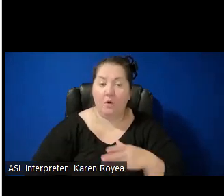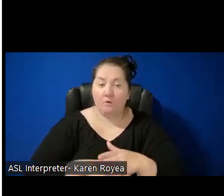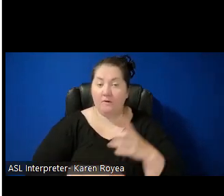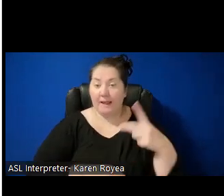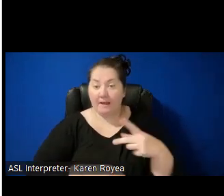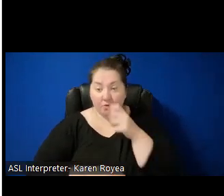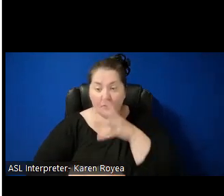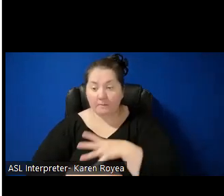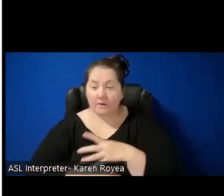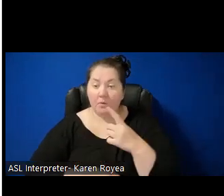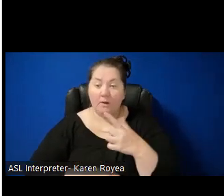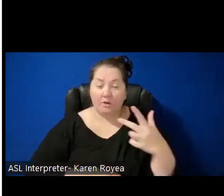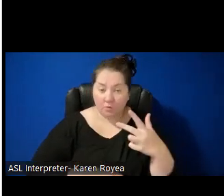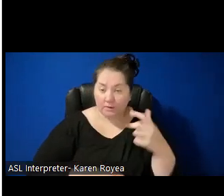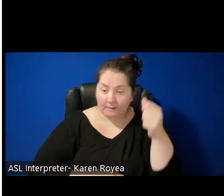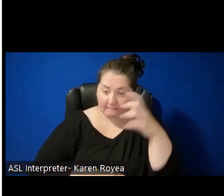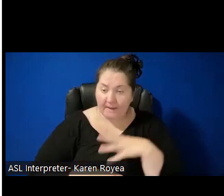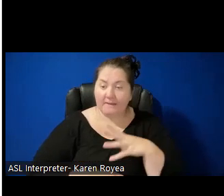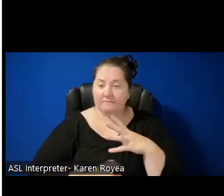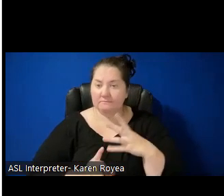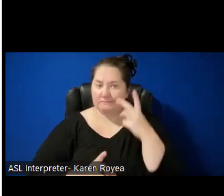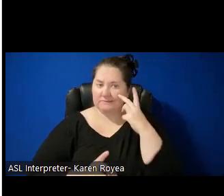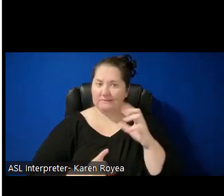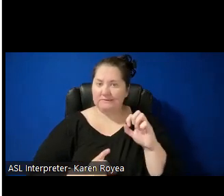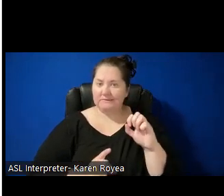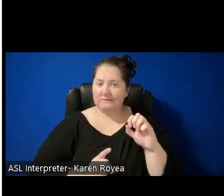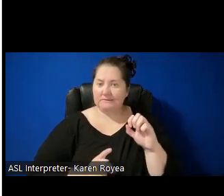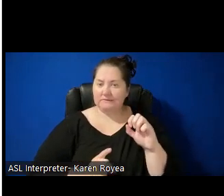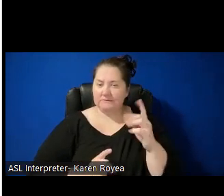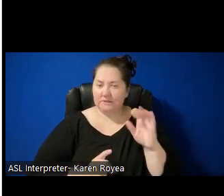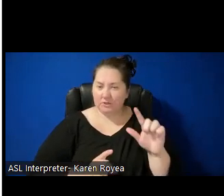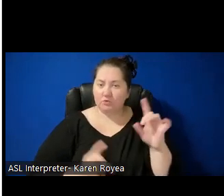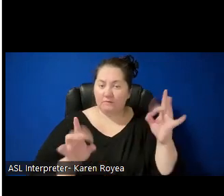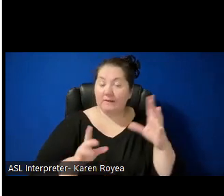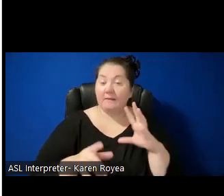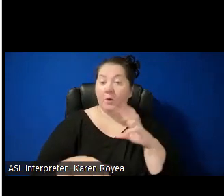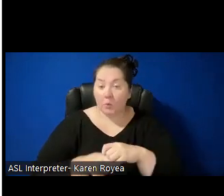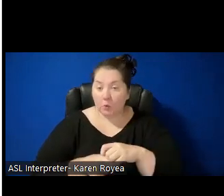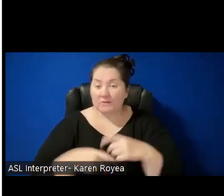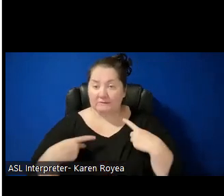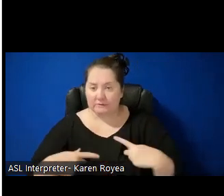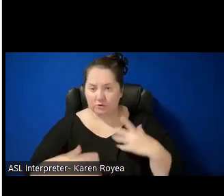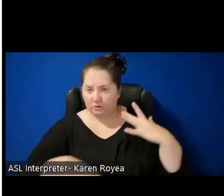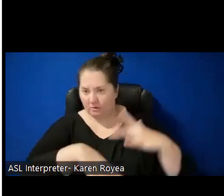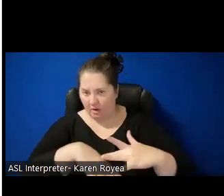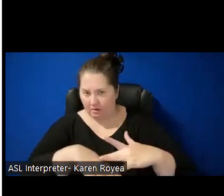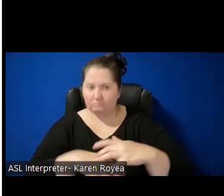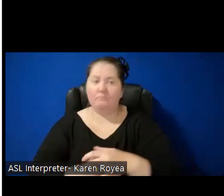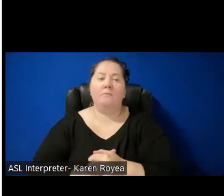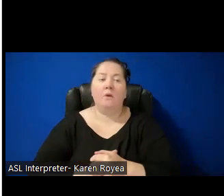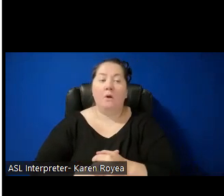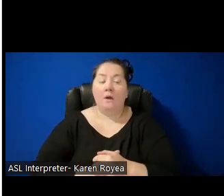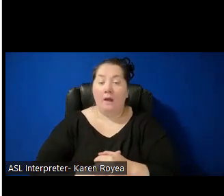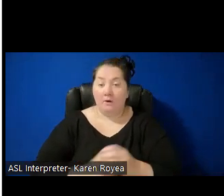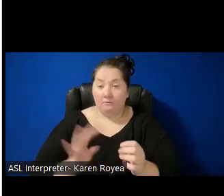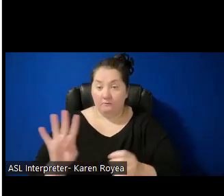have experienced sexual violence, including physical contact during their lifetimes. We know that 1 in 4 women